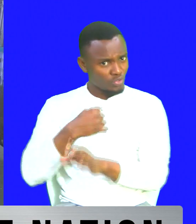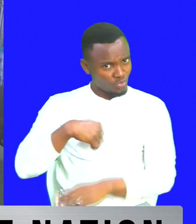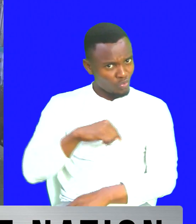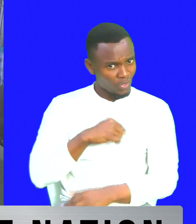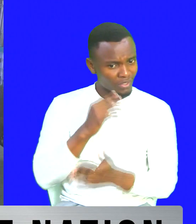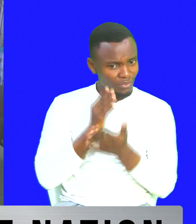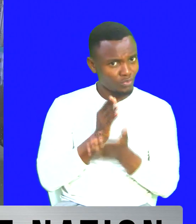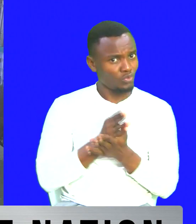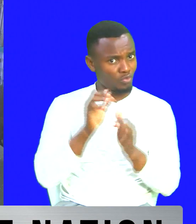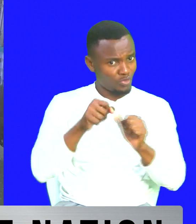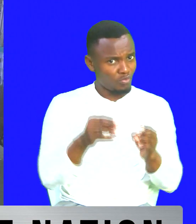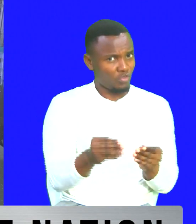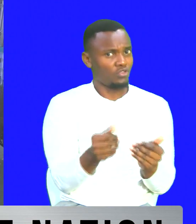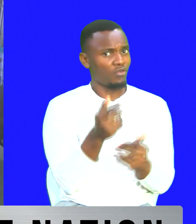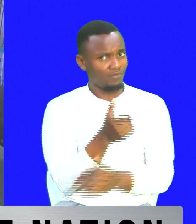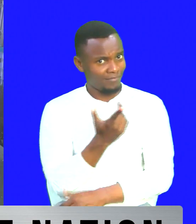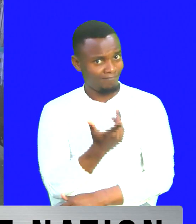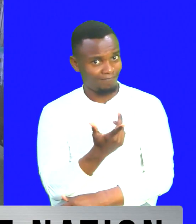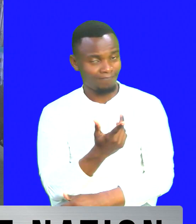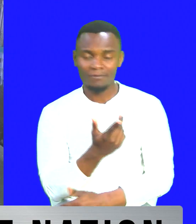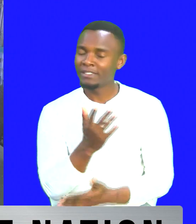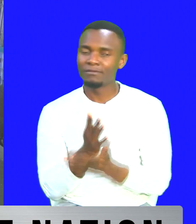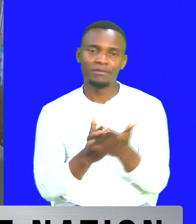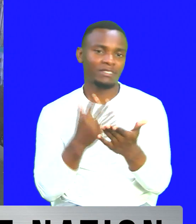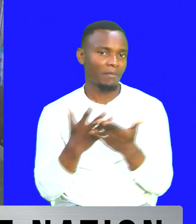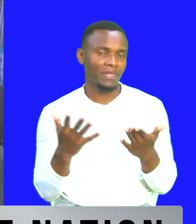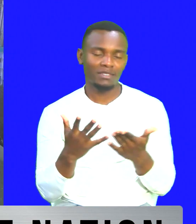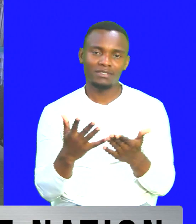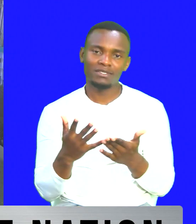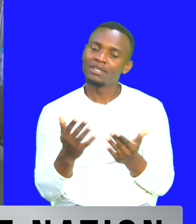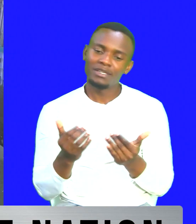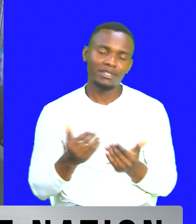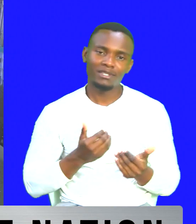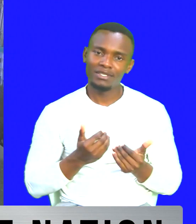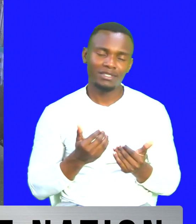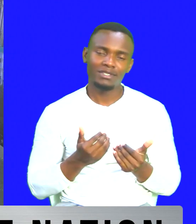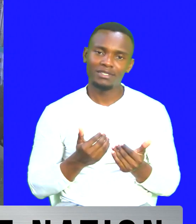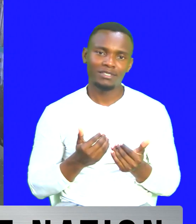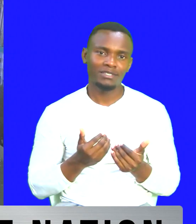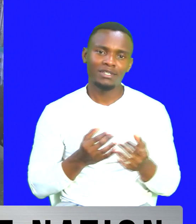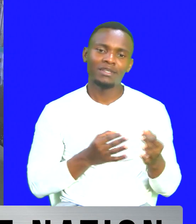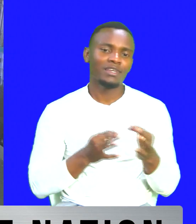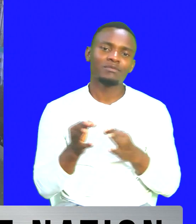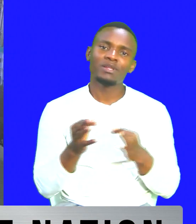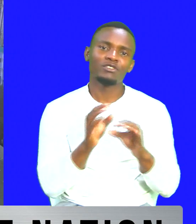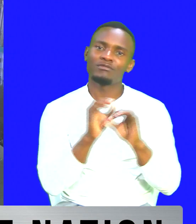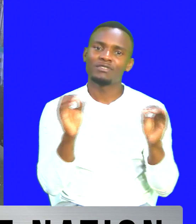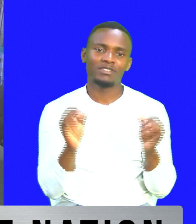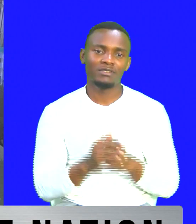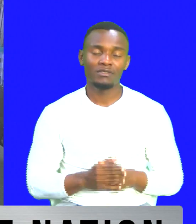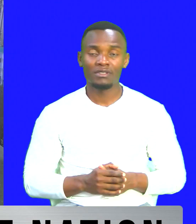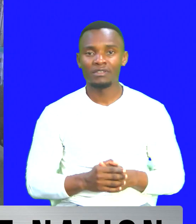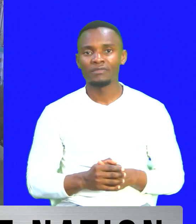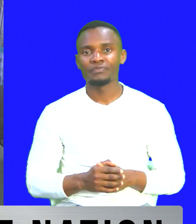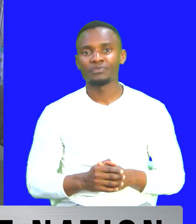Definitely. Jonah, kuna vitu zingine ni self-explanatory. Even a common African, common Kenyan will several other African